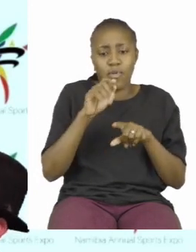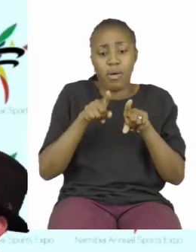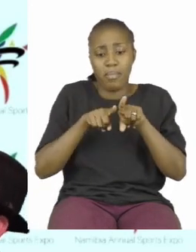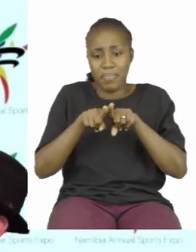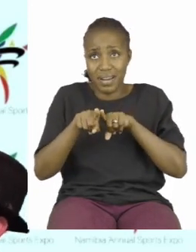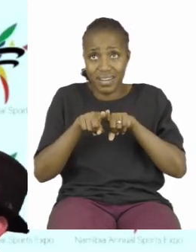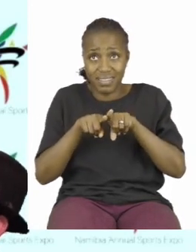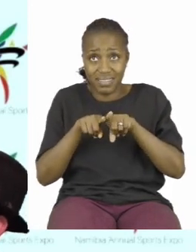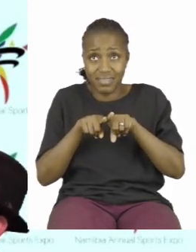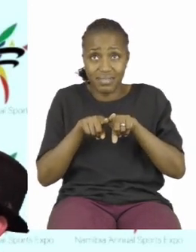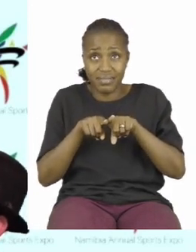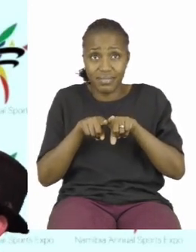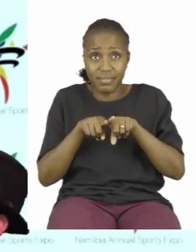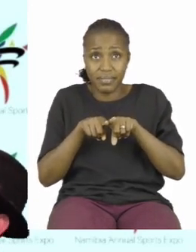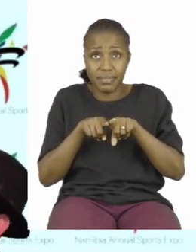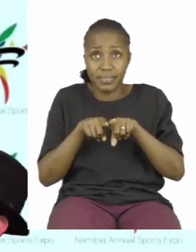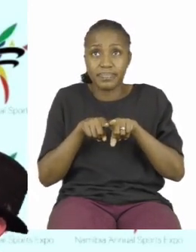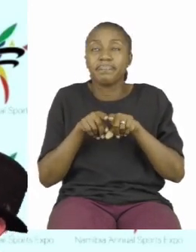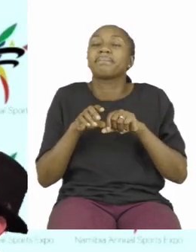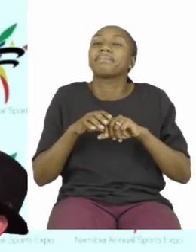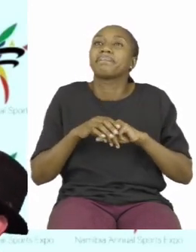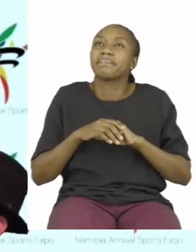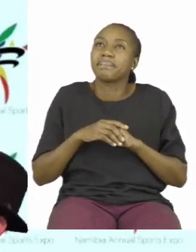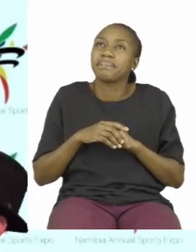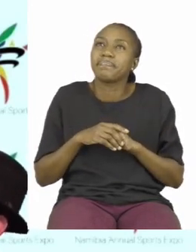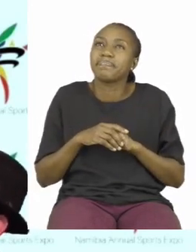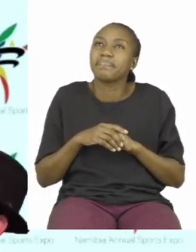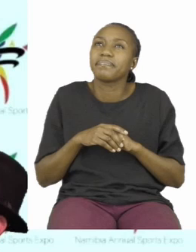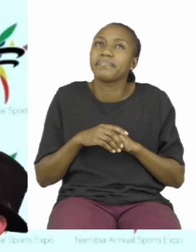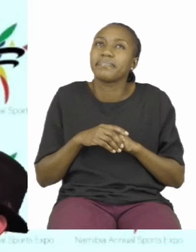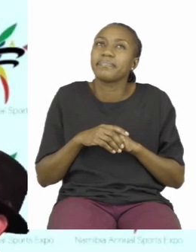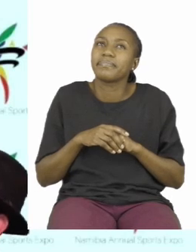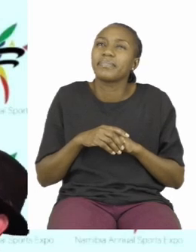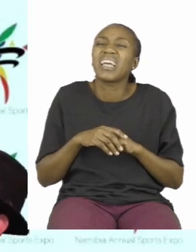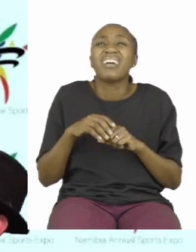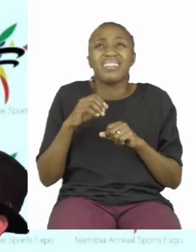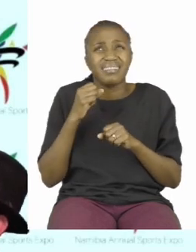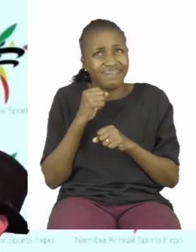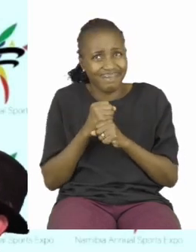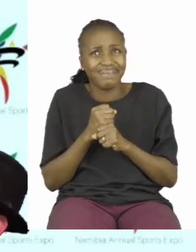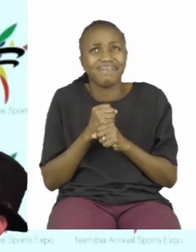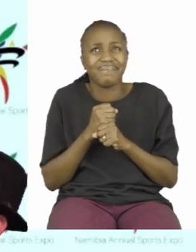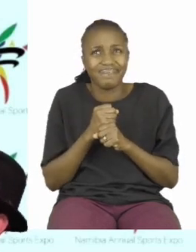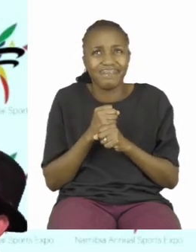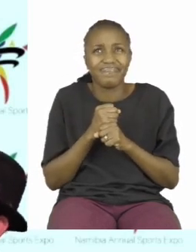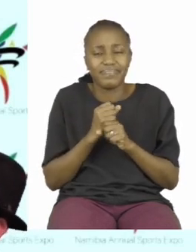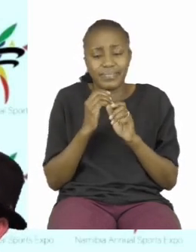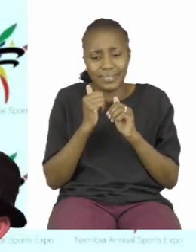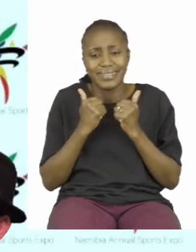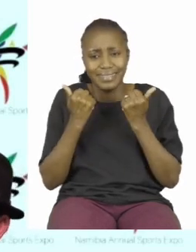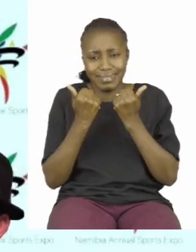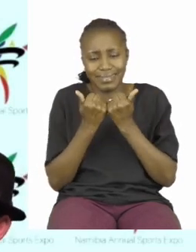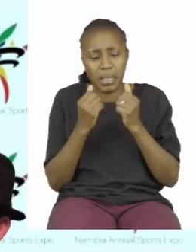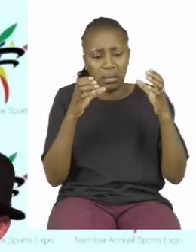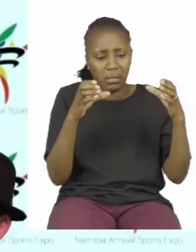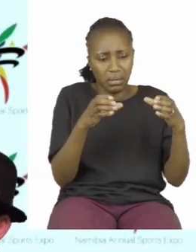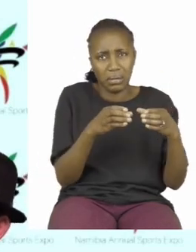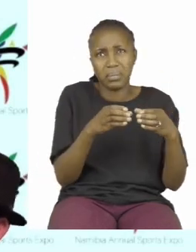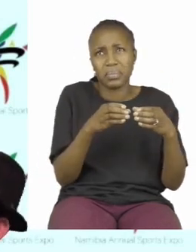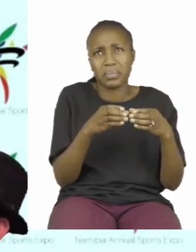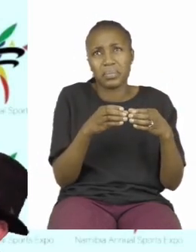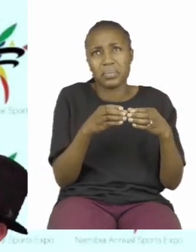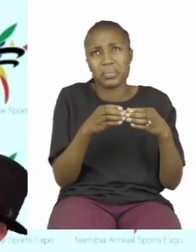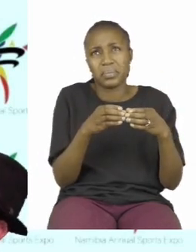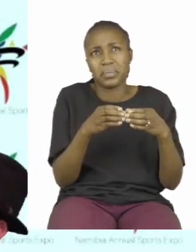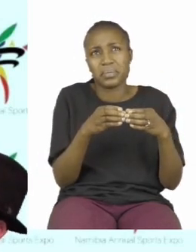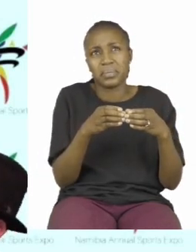idea. Yes. Besides nationals. It's been difficult for the associations, clubs, to run